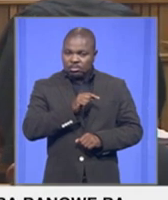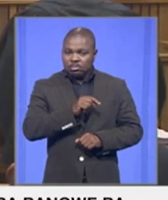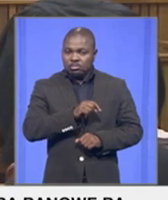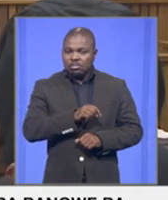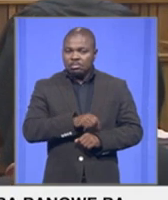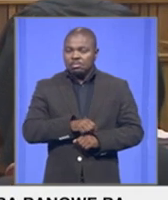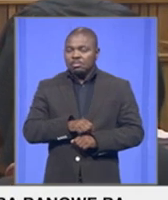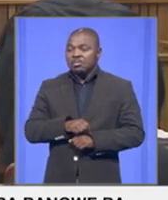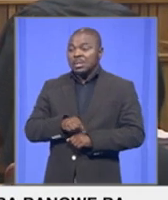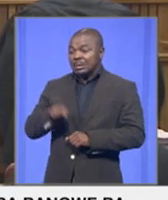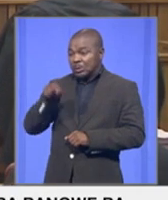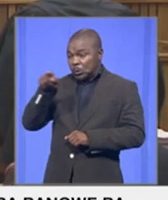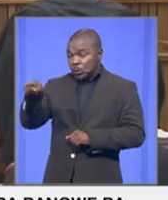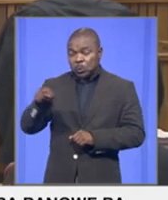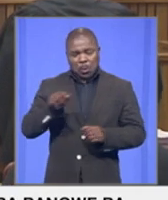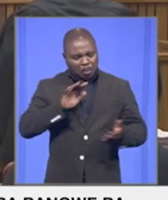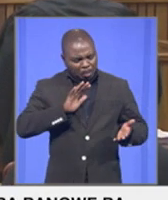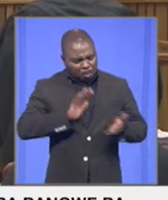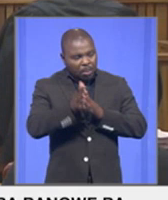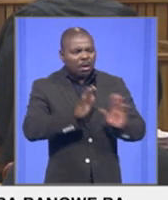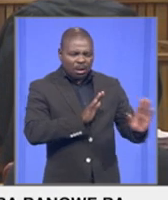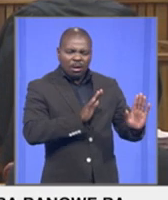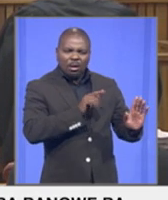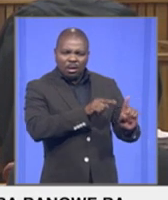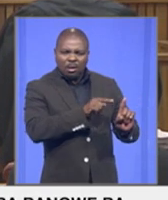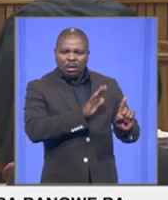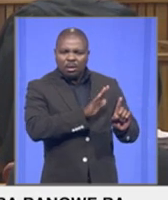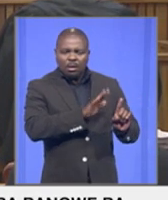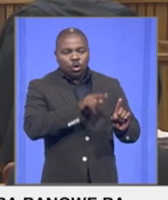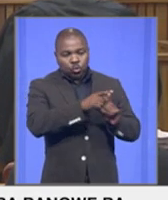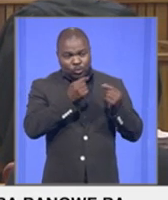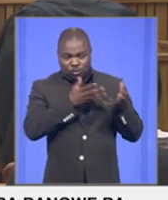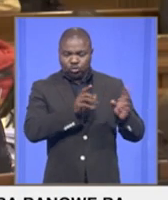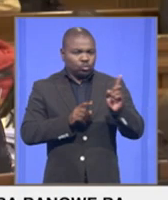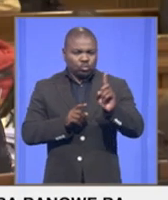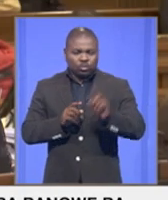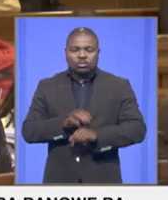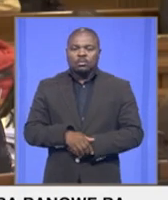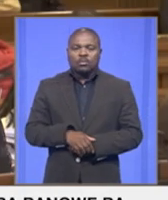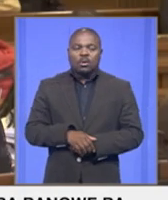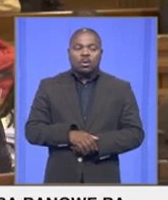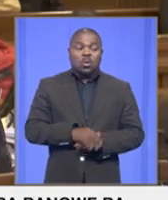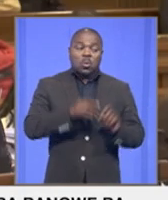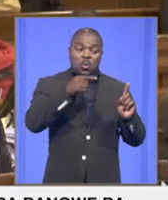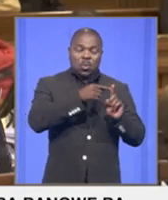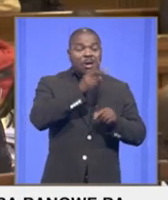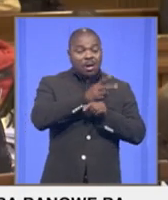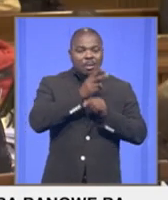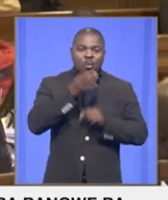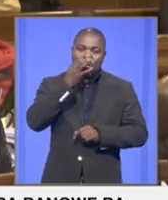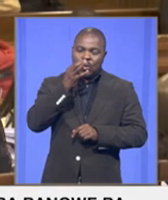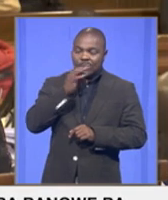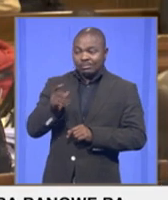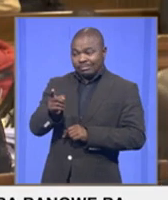The damage that you guys caused. Miss Kumalo, you're not supposed to do that. Khumalo gape a re batlhasedi